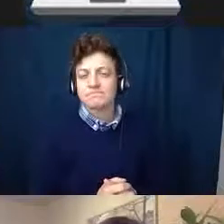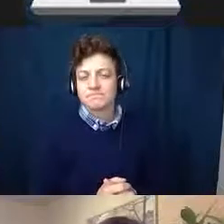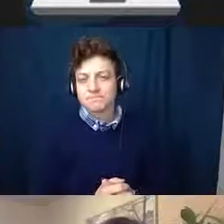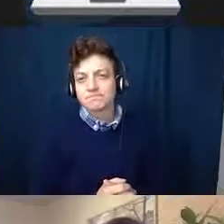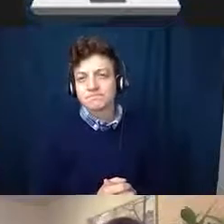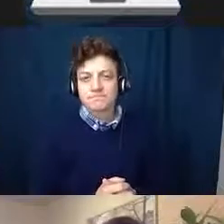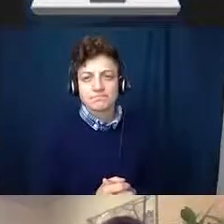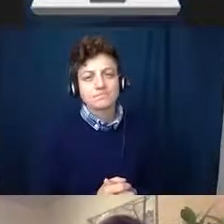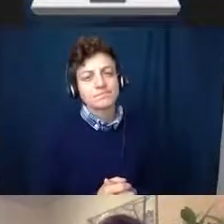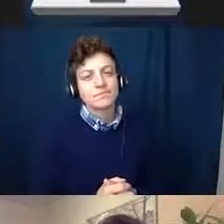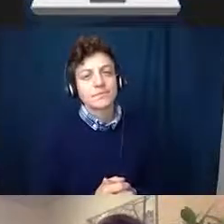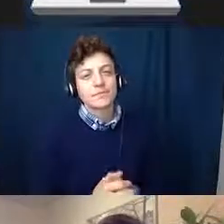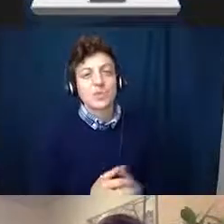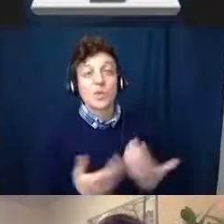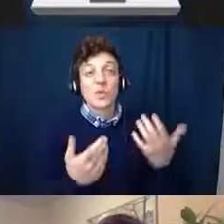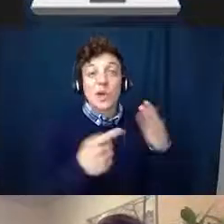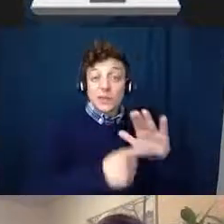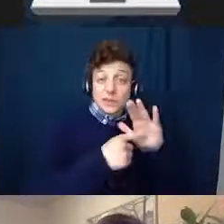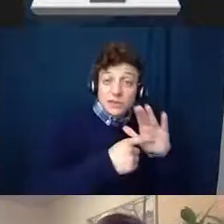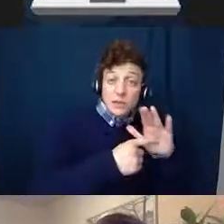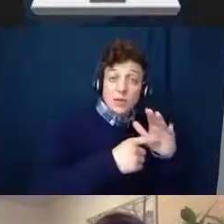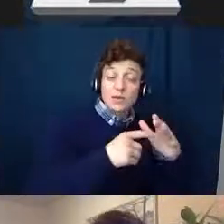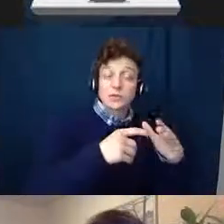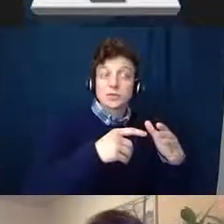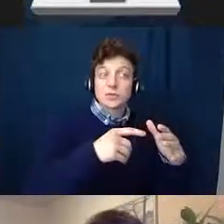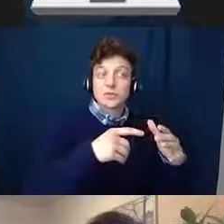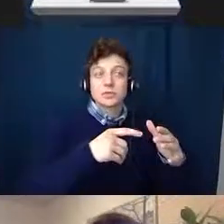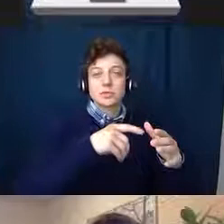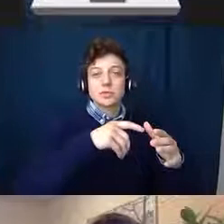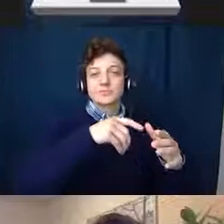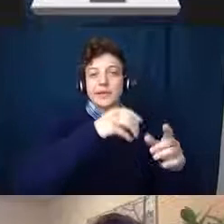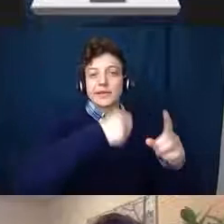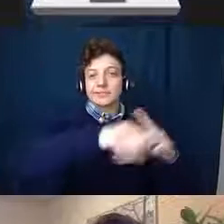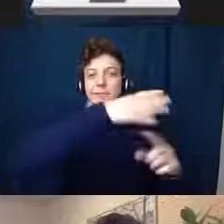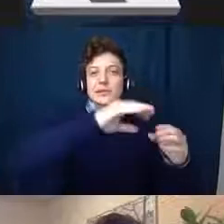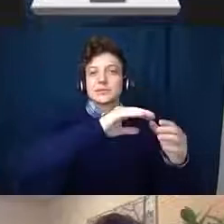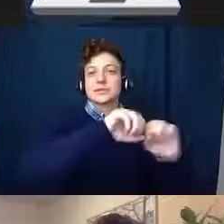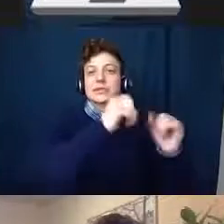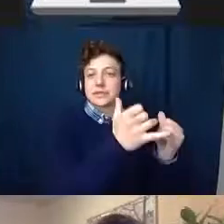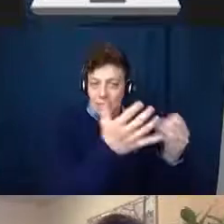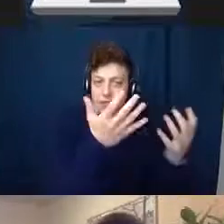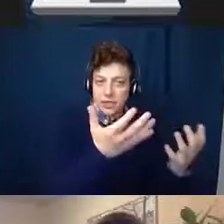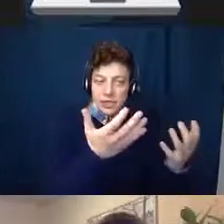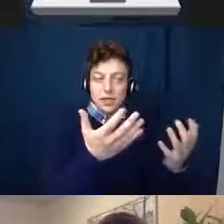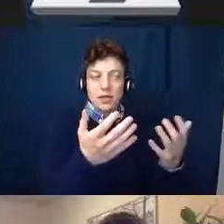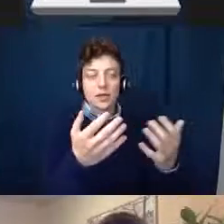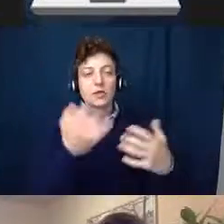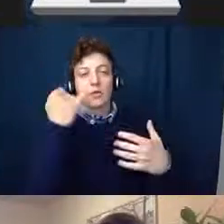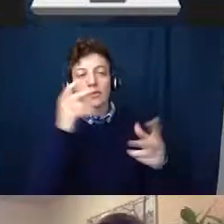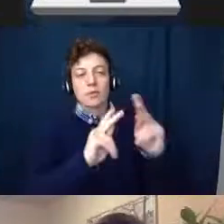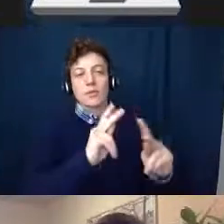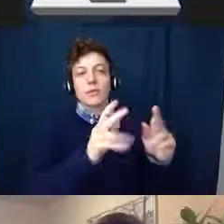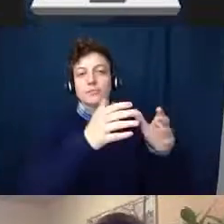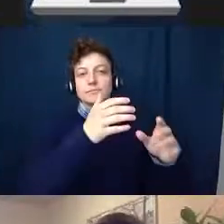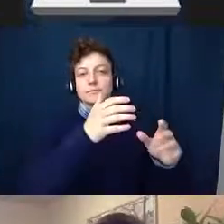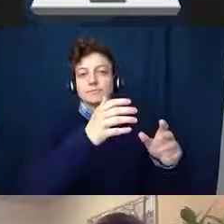other examples in our society certainly exist of stigmatized and marginalized and minoritized populations.